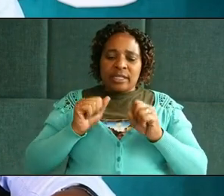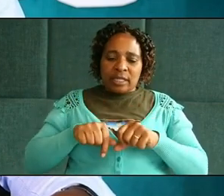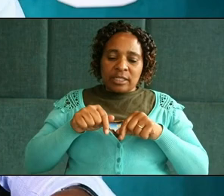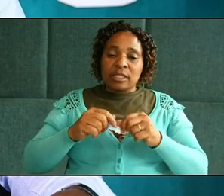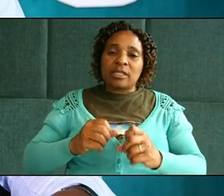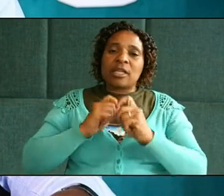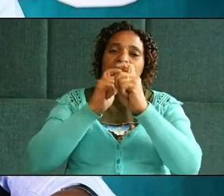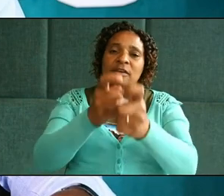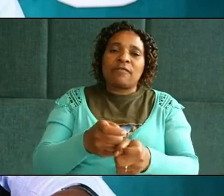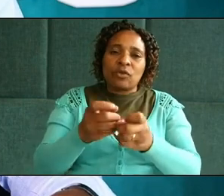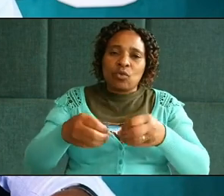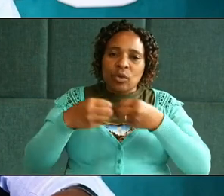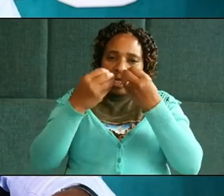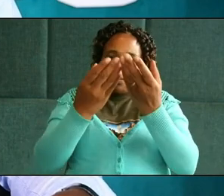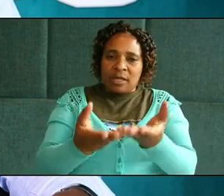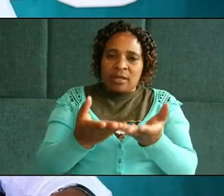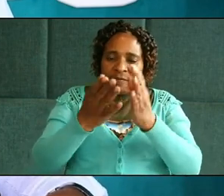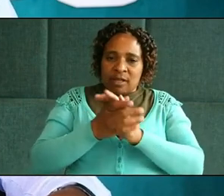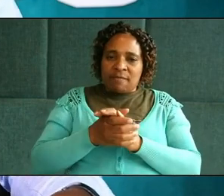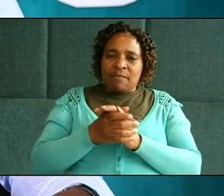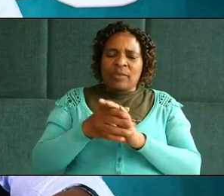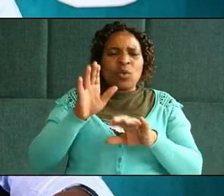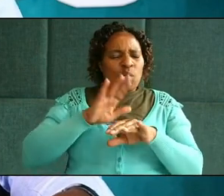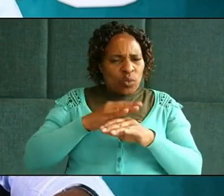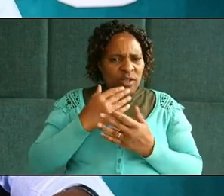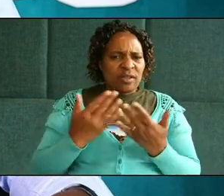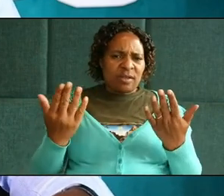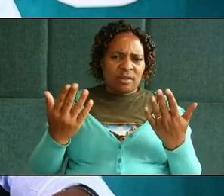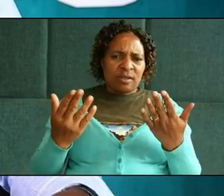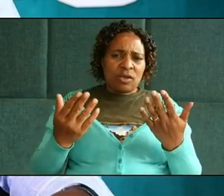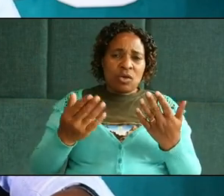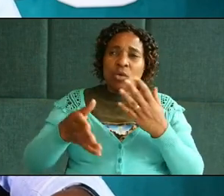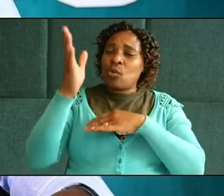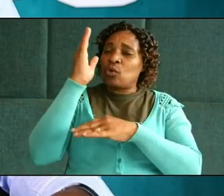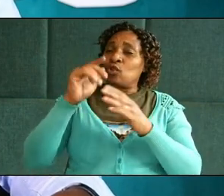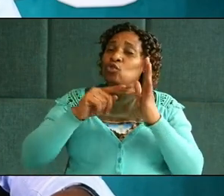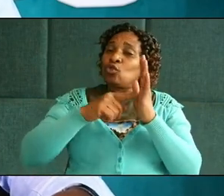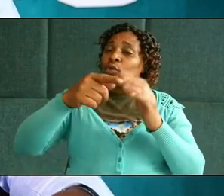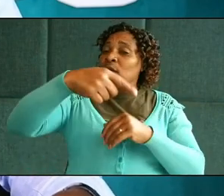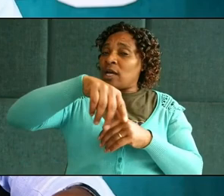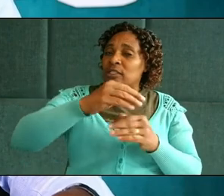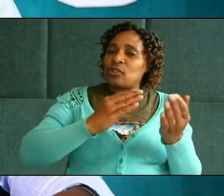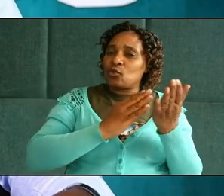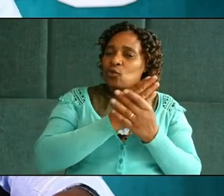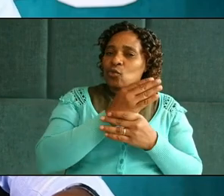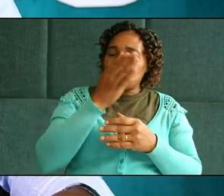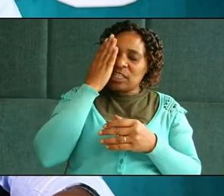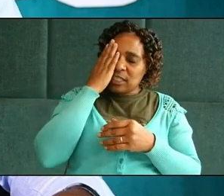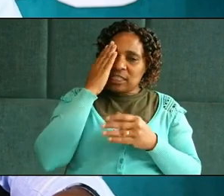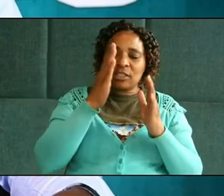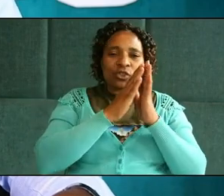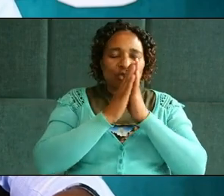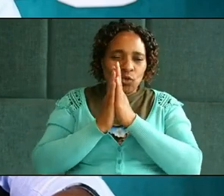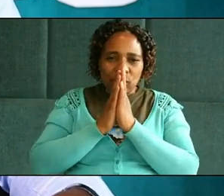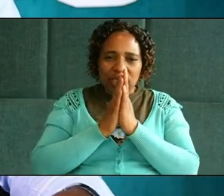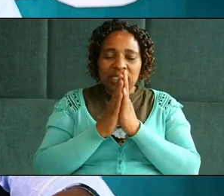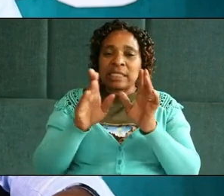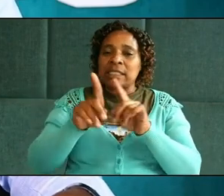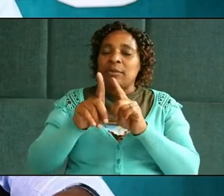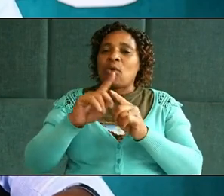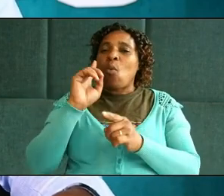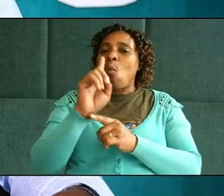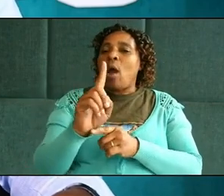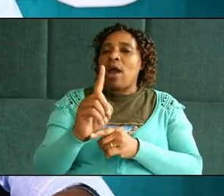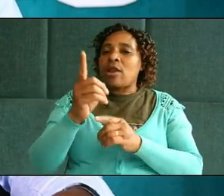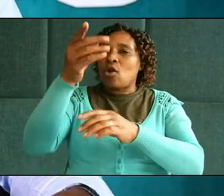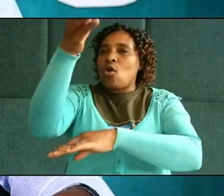we're going to get. So it's a good thing that God is showing us through the Israel story, like we have only